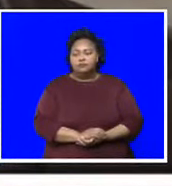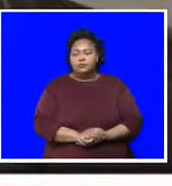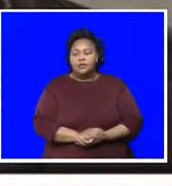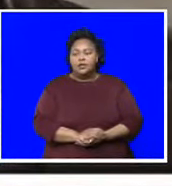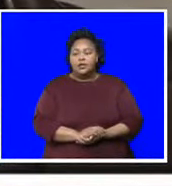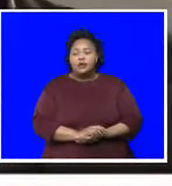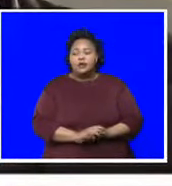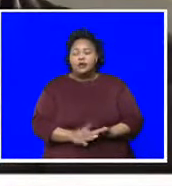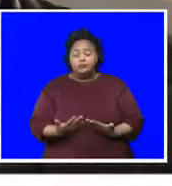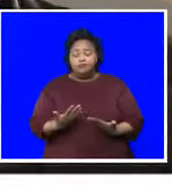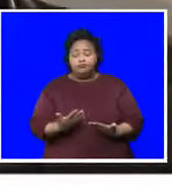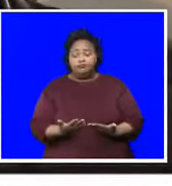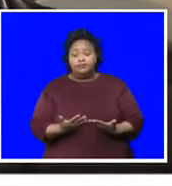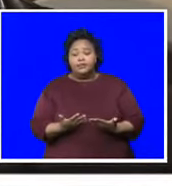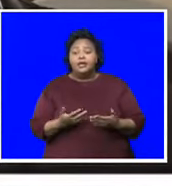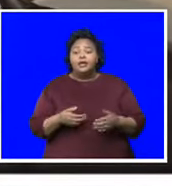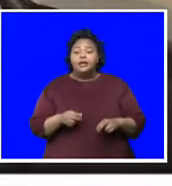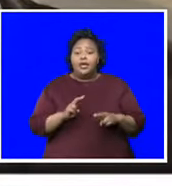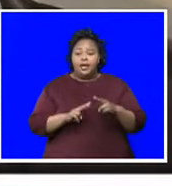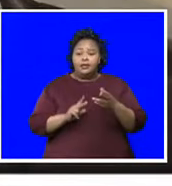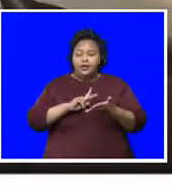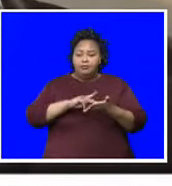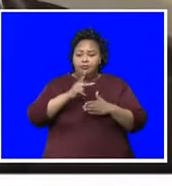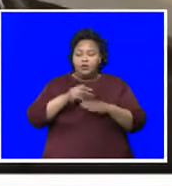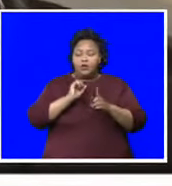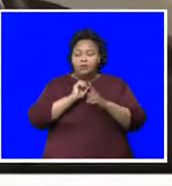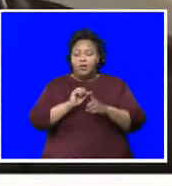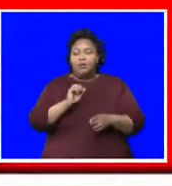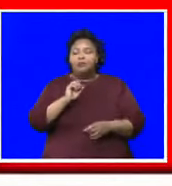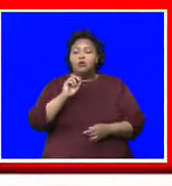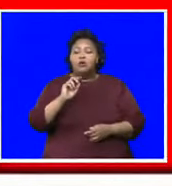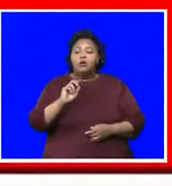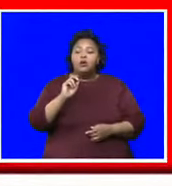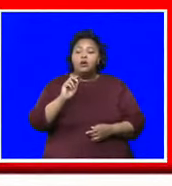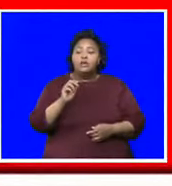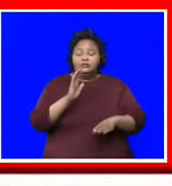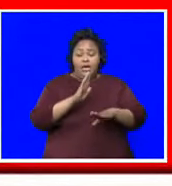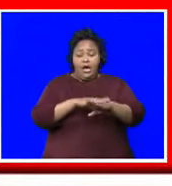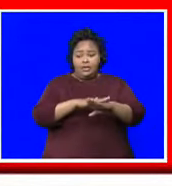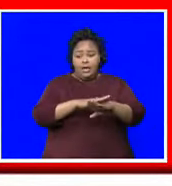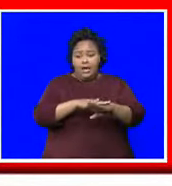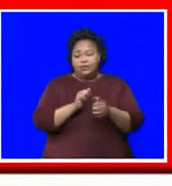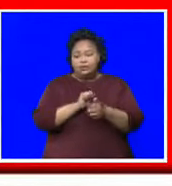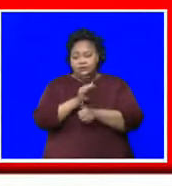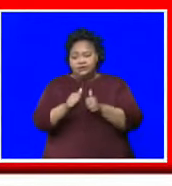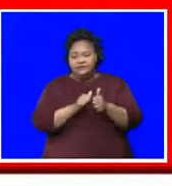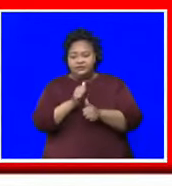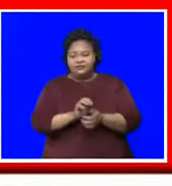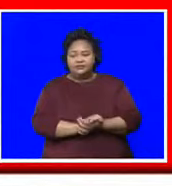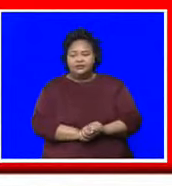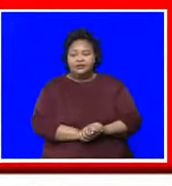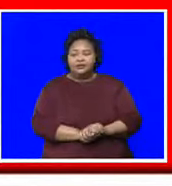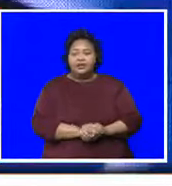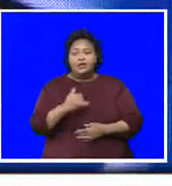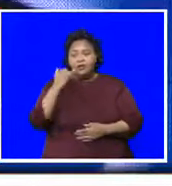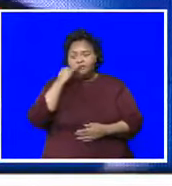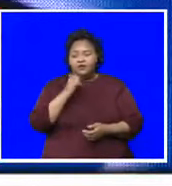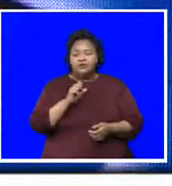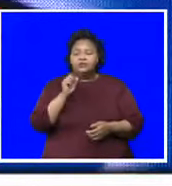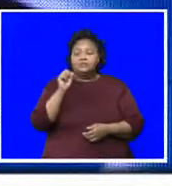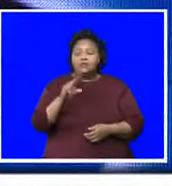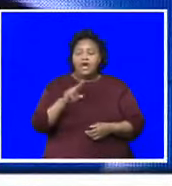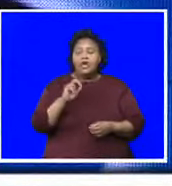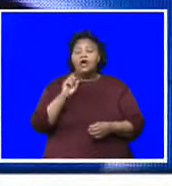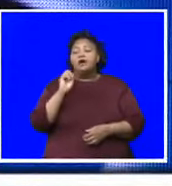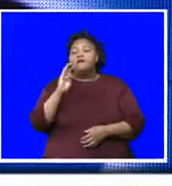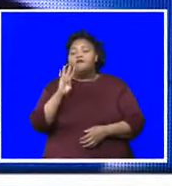Let us all welcome EPTC to the government mobile platform, *468, hash, the